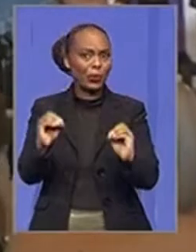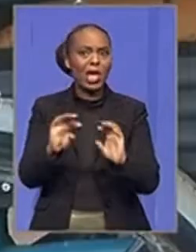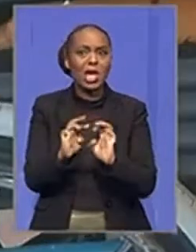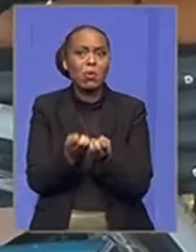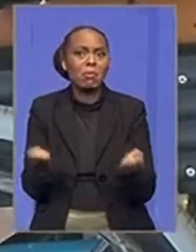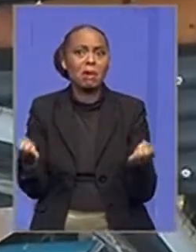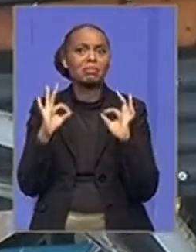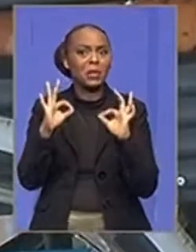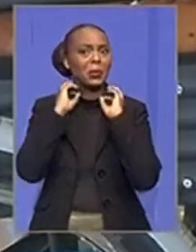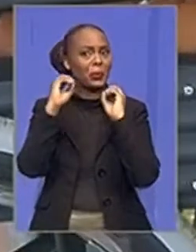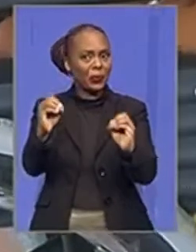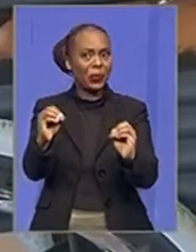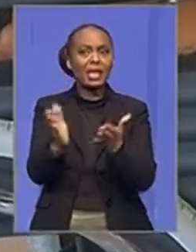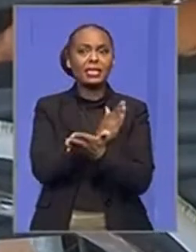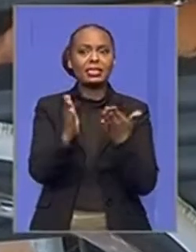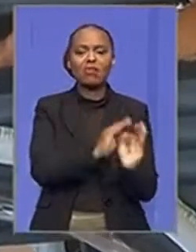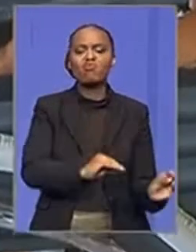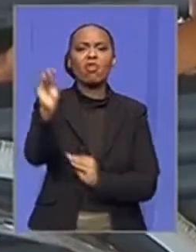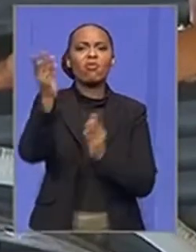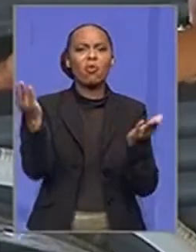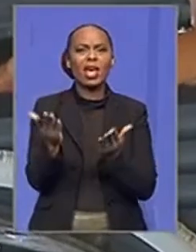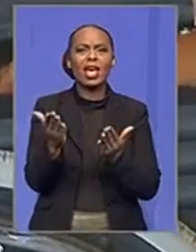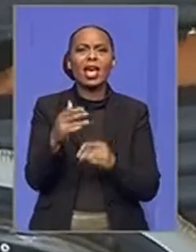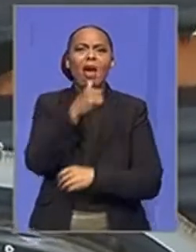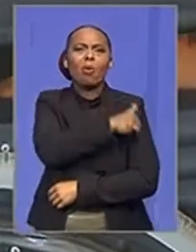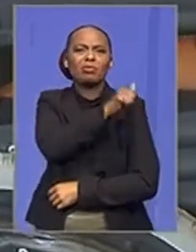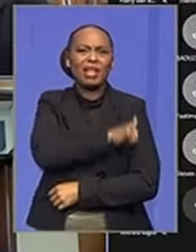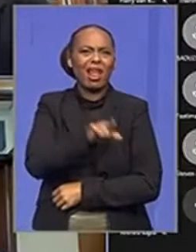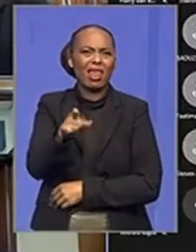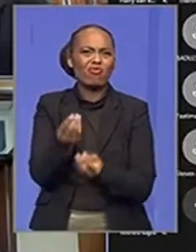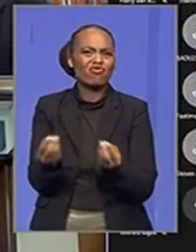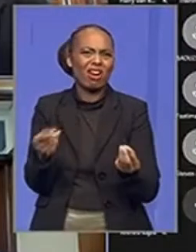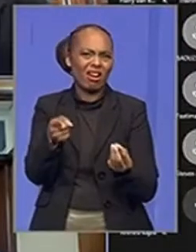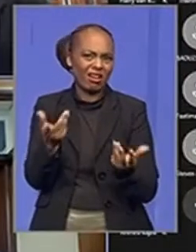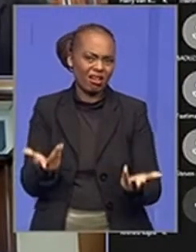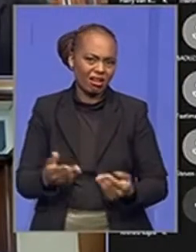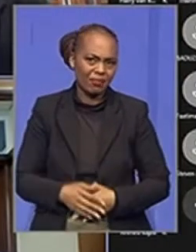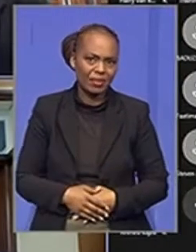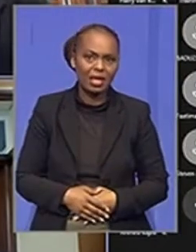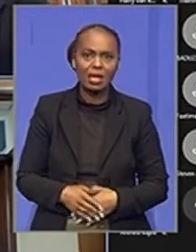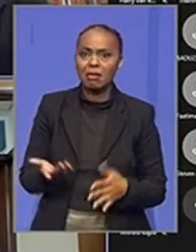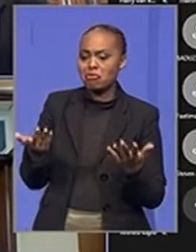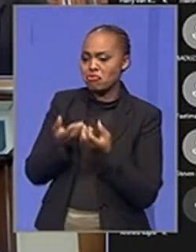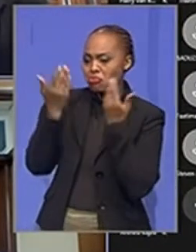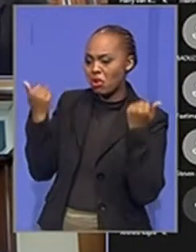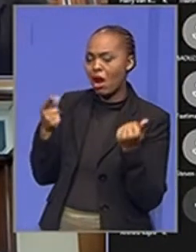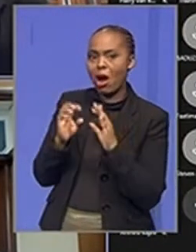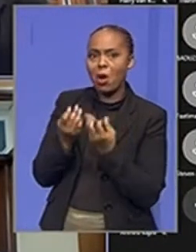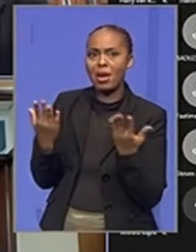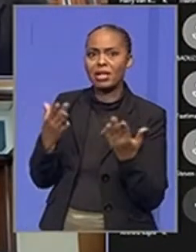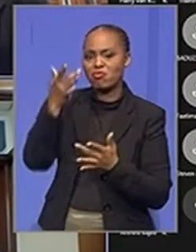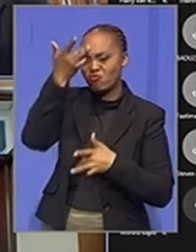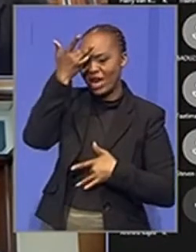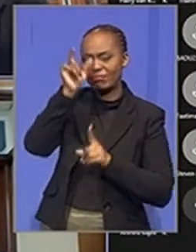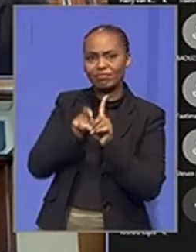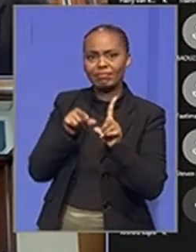a bana. It was very part of the norm that the NGOs did not always know how many patients they were going to receive. They were expecting 10